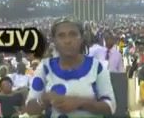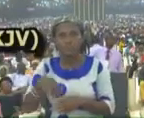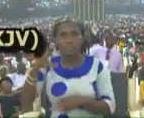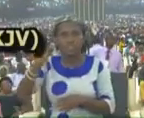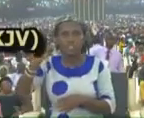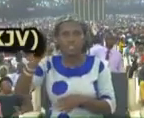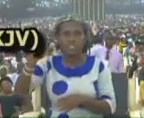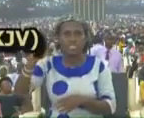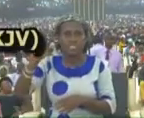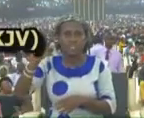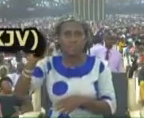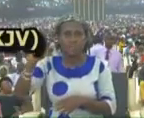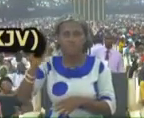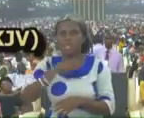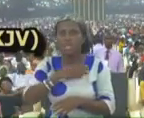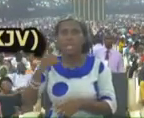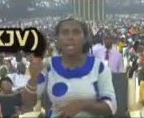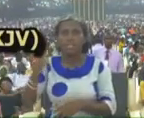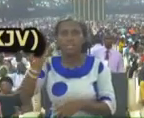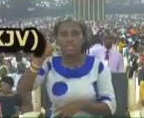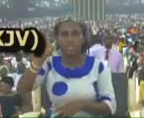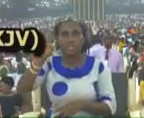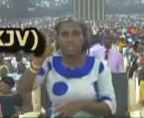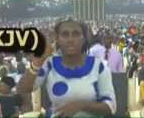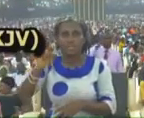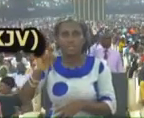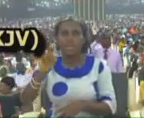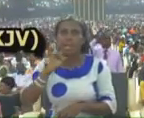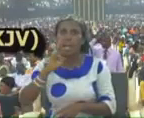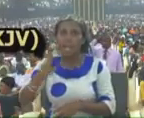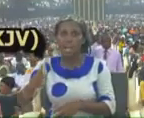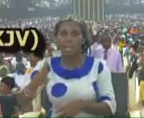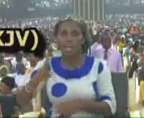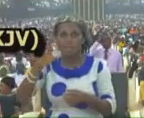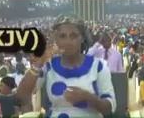Simeon and Levi are brethren.